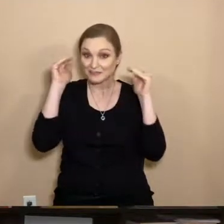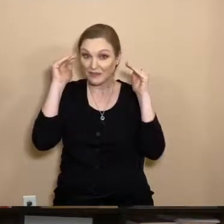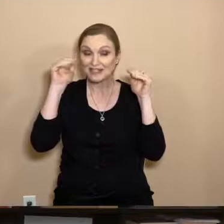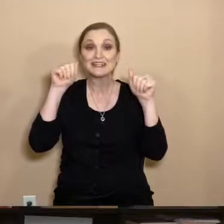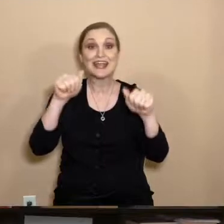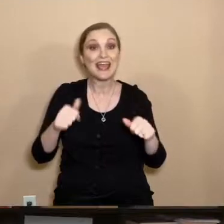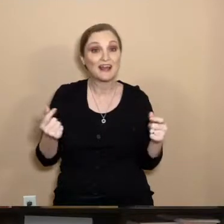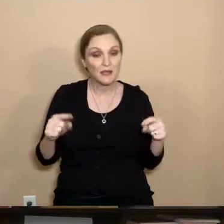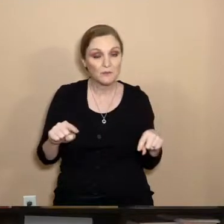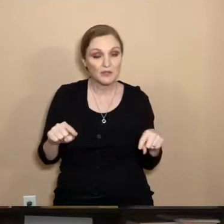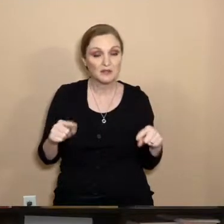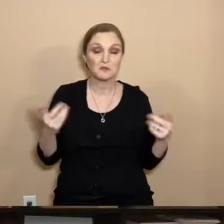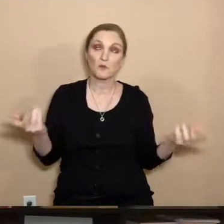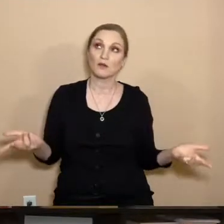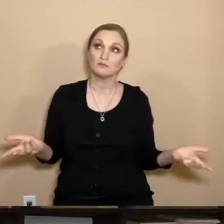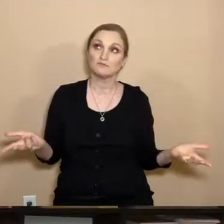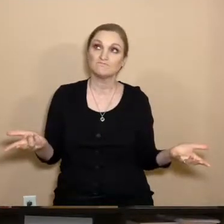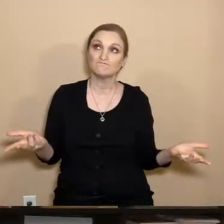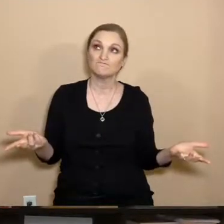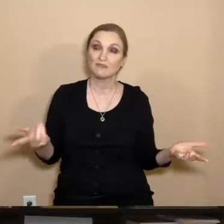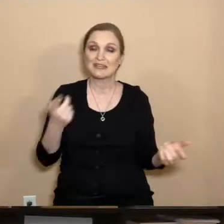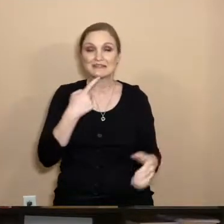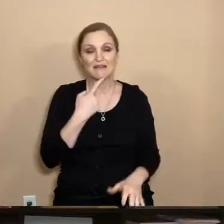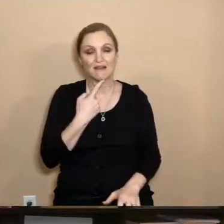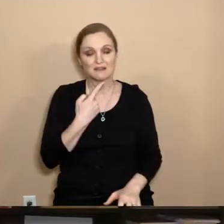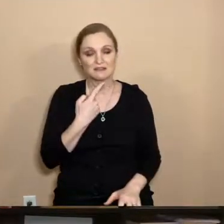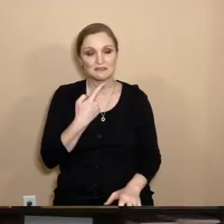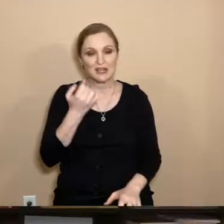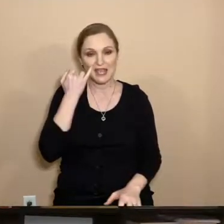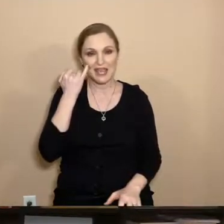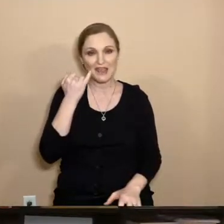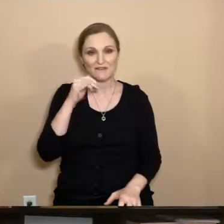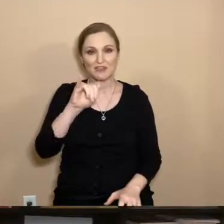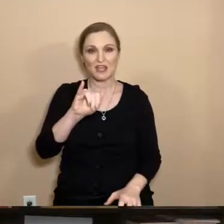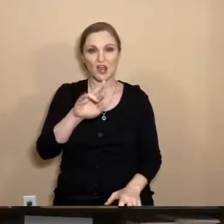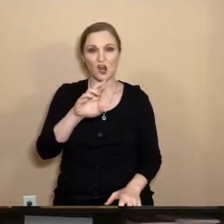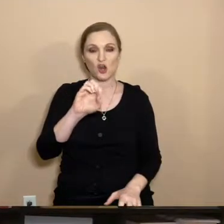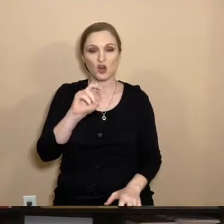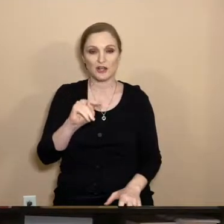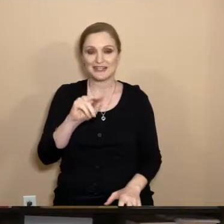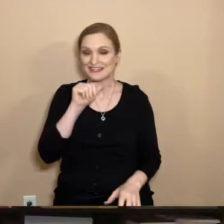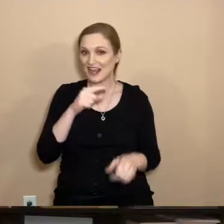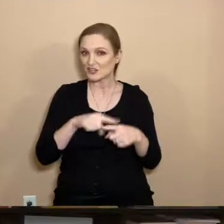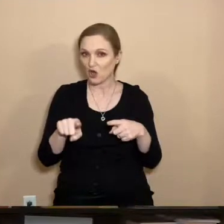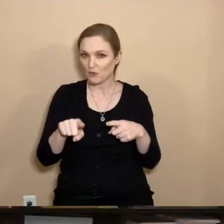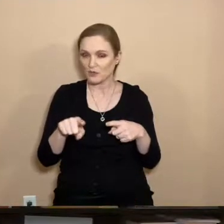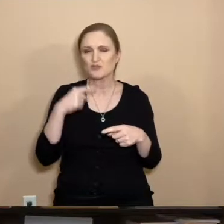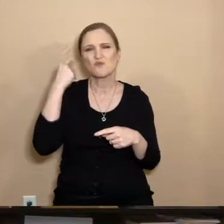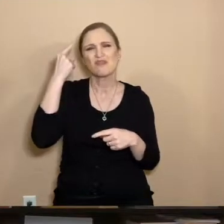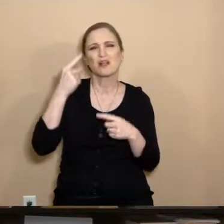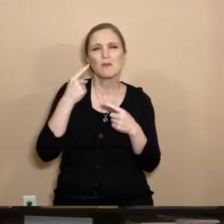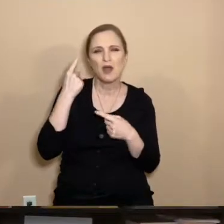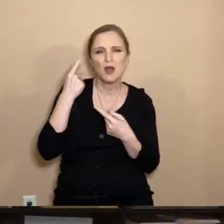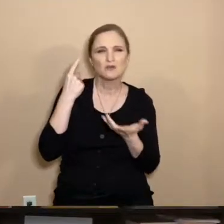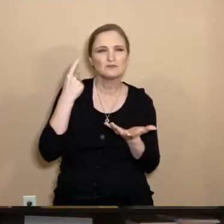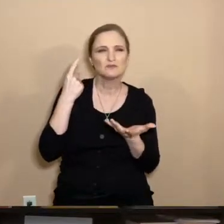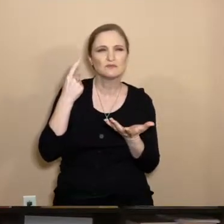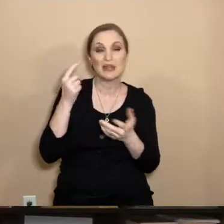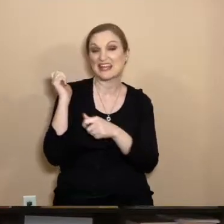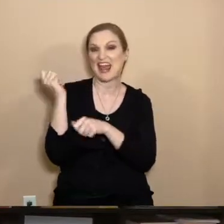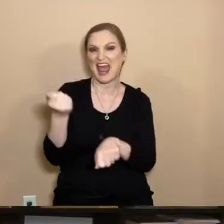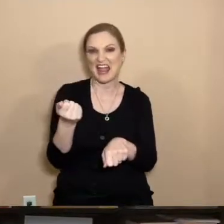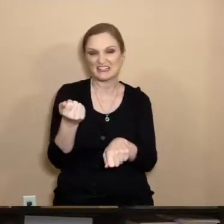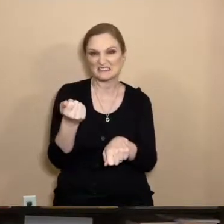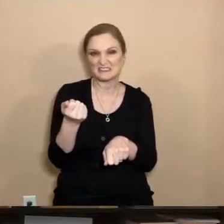happen? Well, he says, if the iron is blunt. So if you think about, if it's an axe,